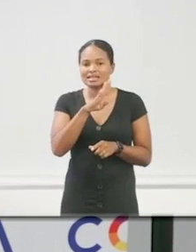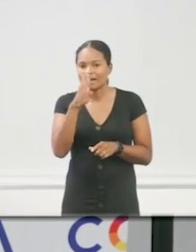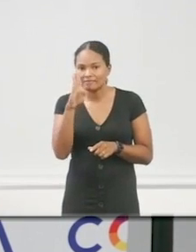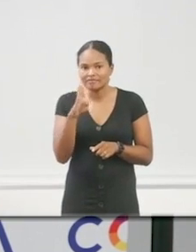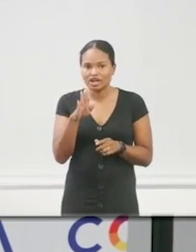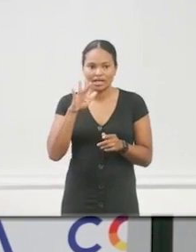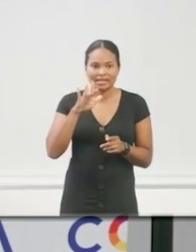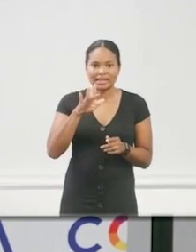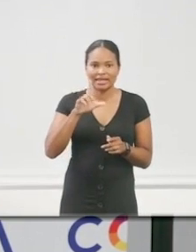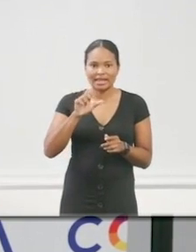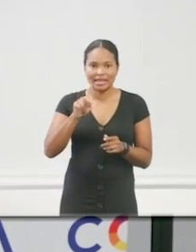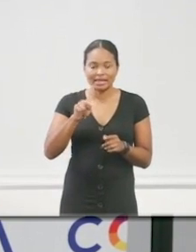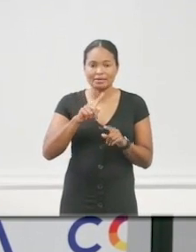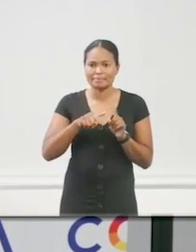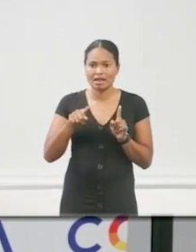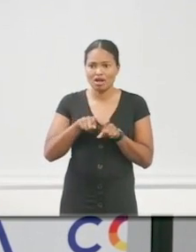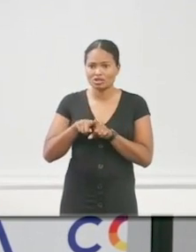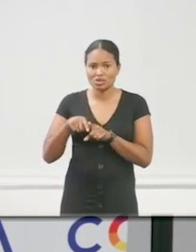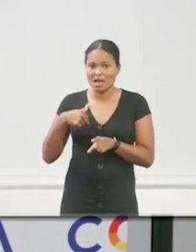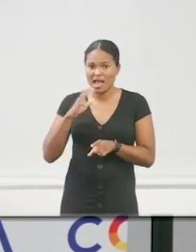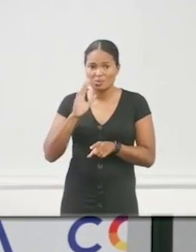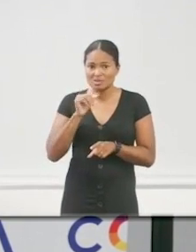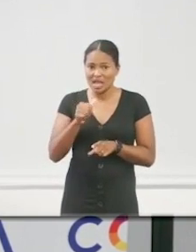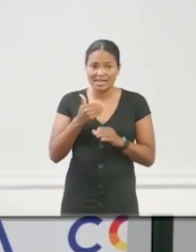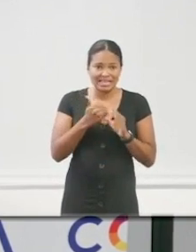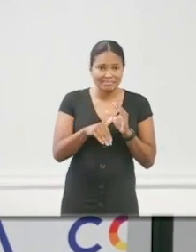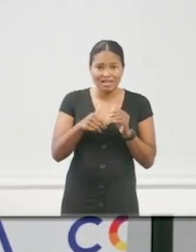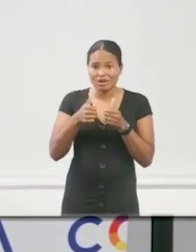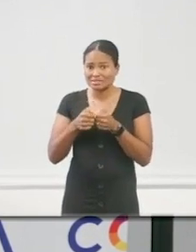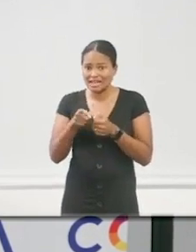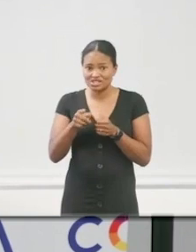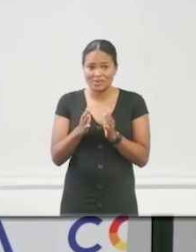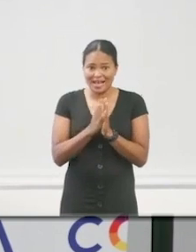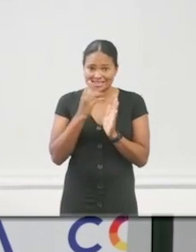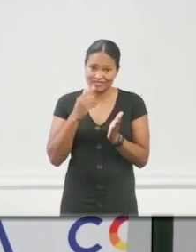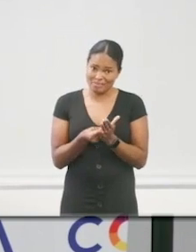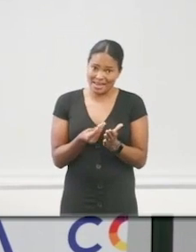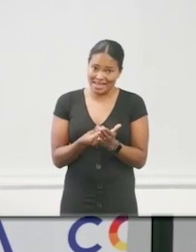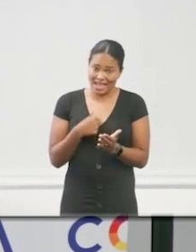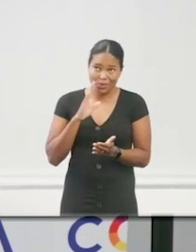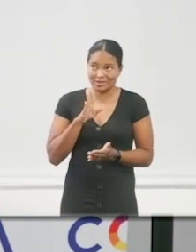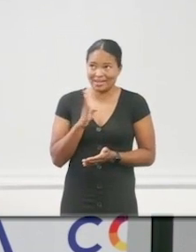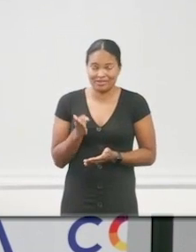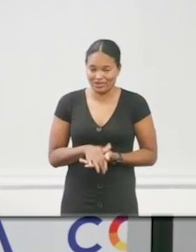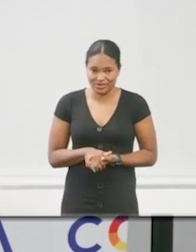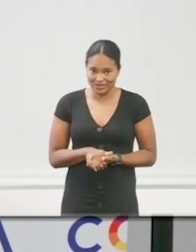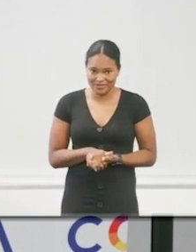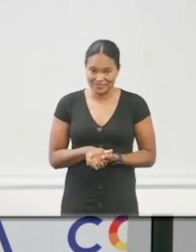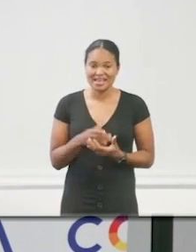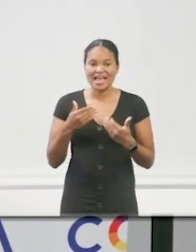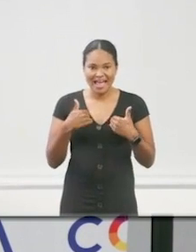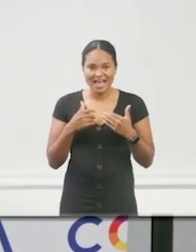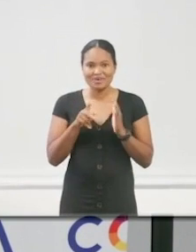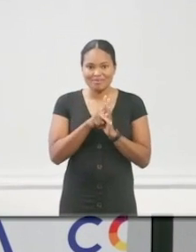link, but also I will not be emailing or texting asking for money, right? There are policies in place,